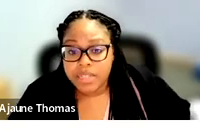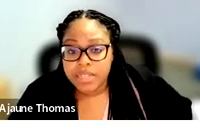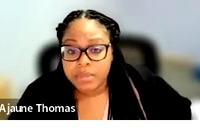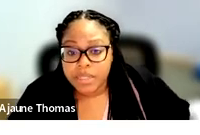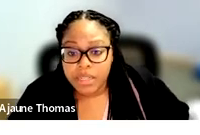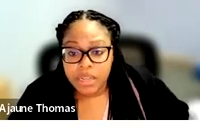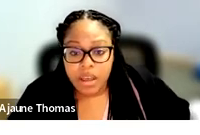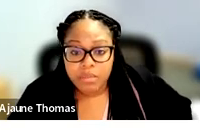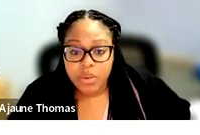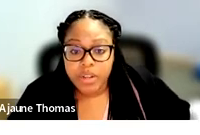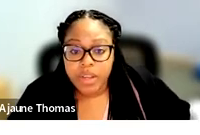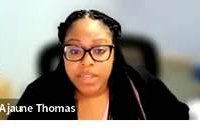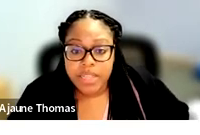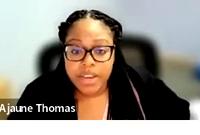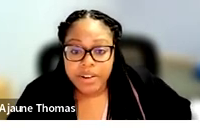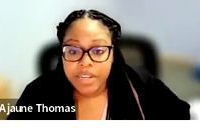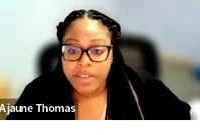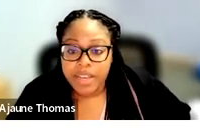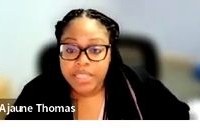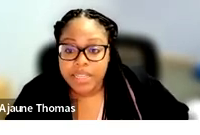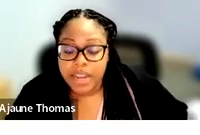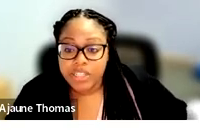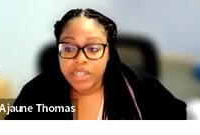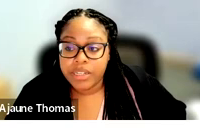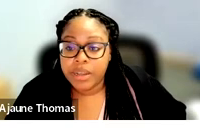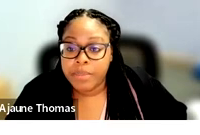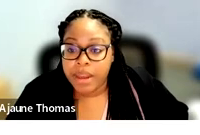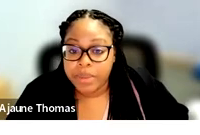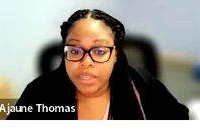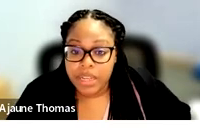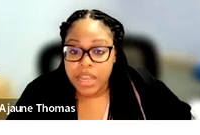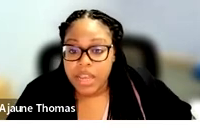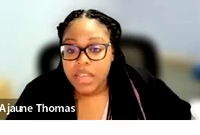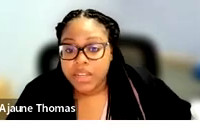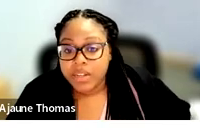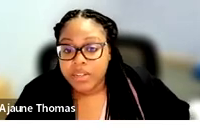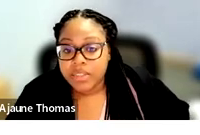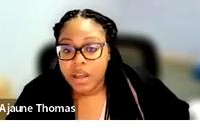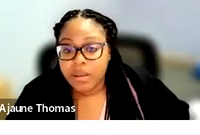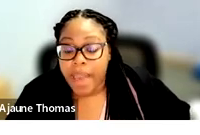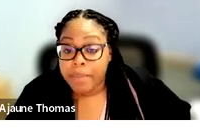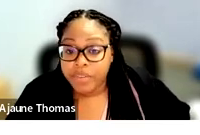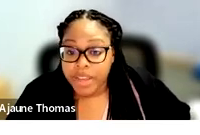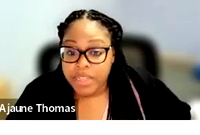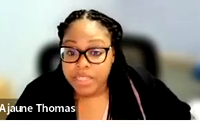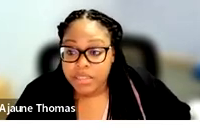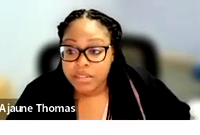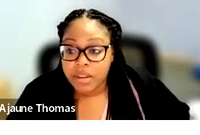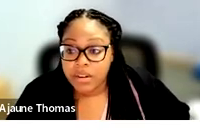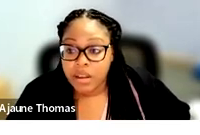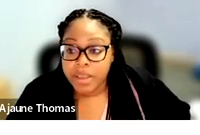far as accessibility. So there is hearing device connection compatibility. There's Apple